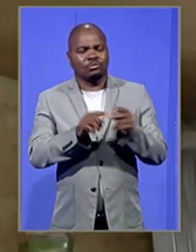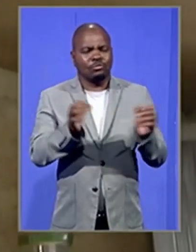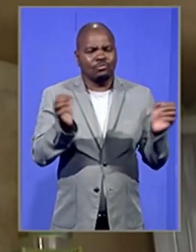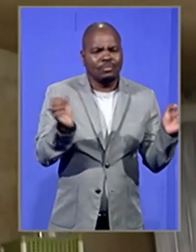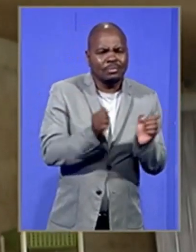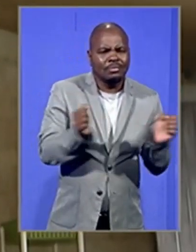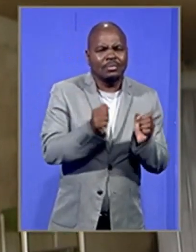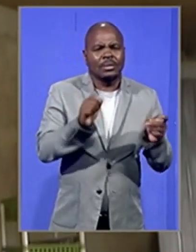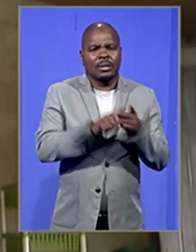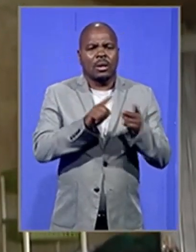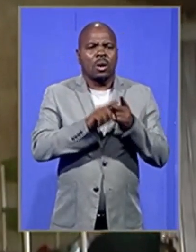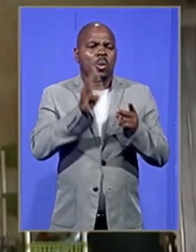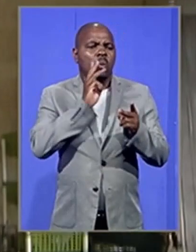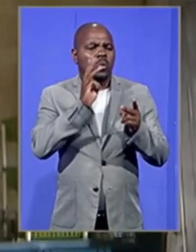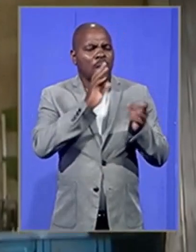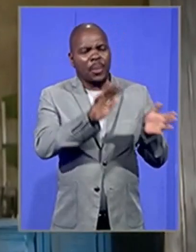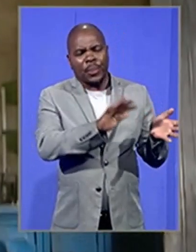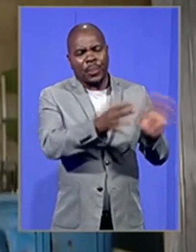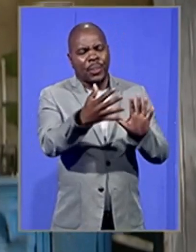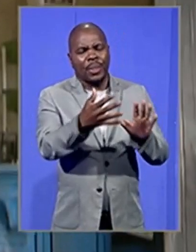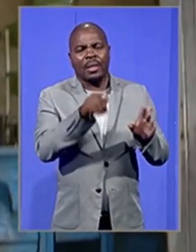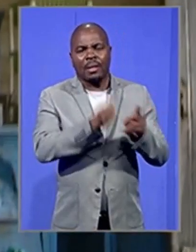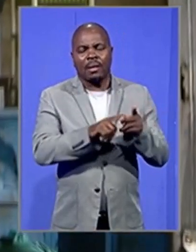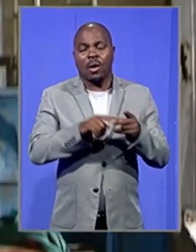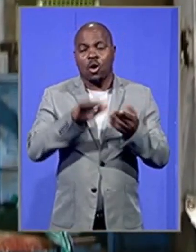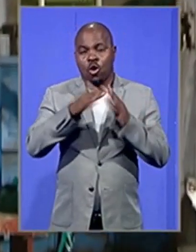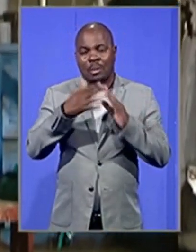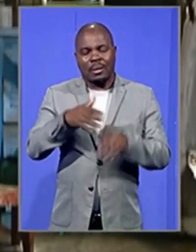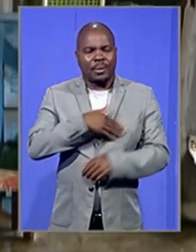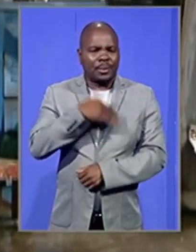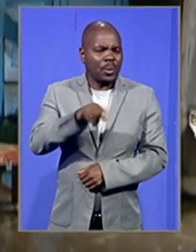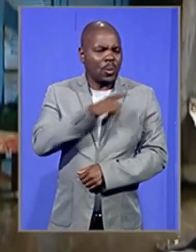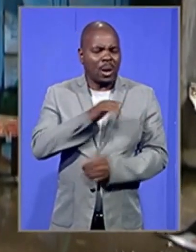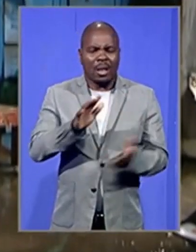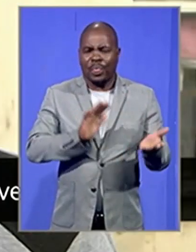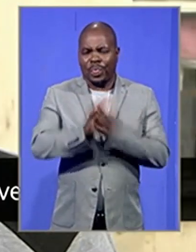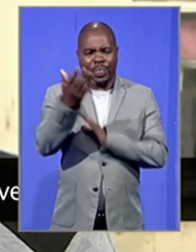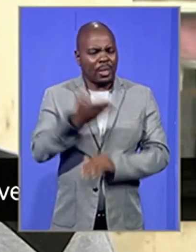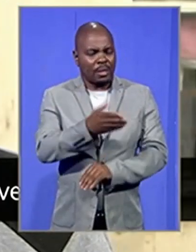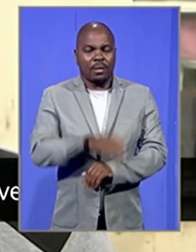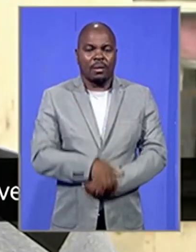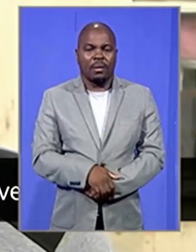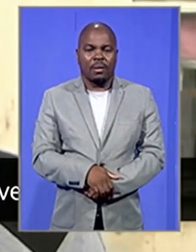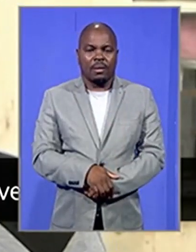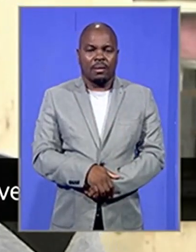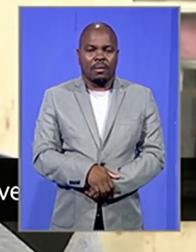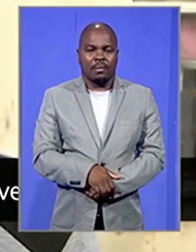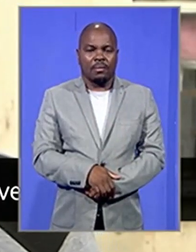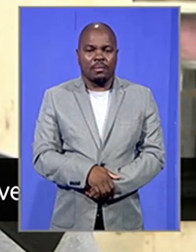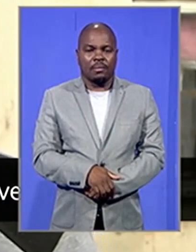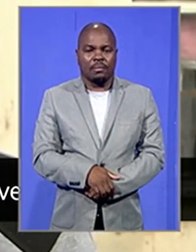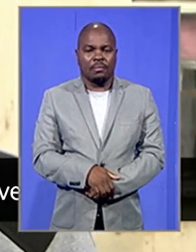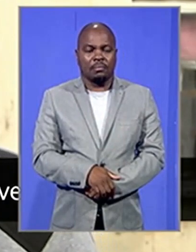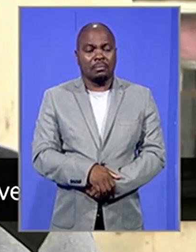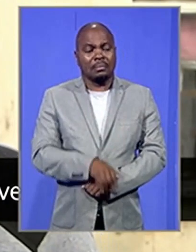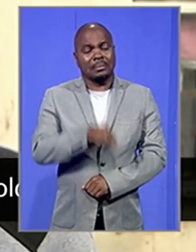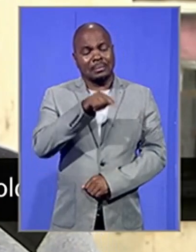di sentswe ke metsi. Baagi ba utlwisitswe botlhoko ke tshenyo e diragetseng. Kuvele kwangena ngathi nje ngena